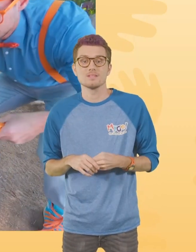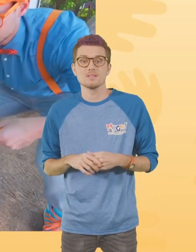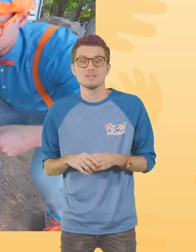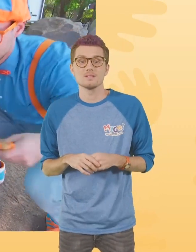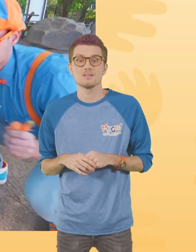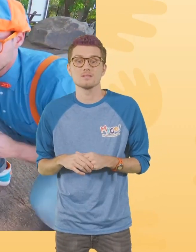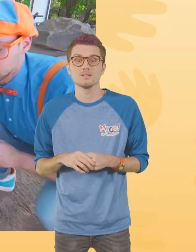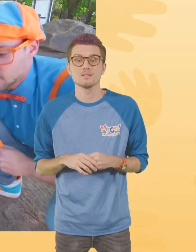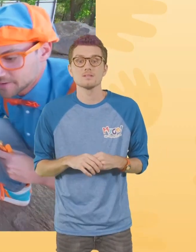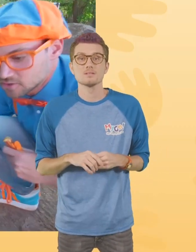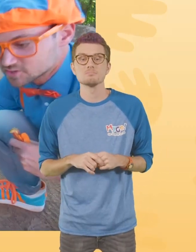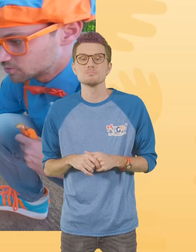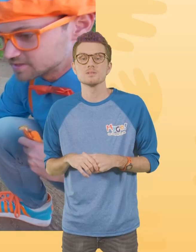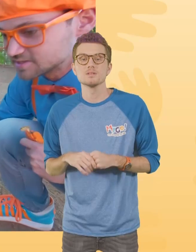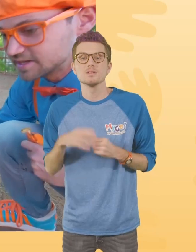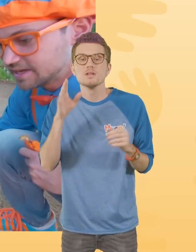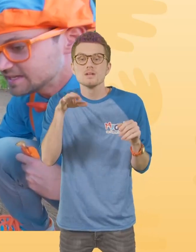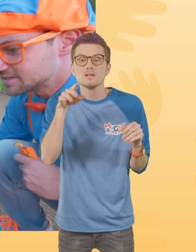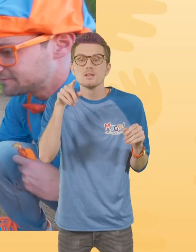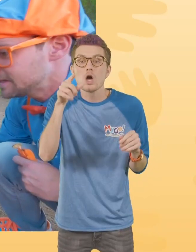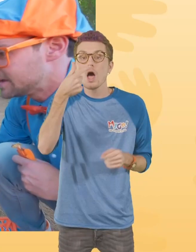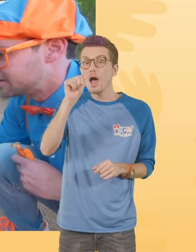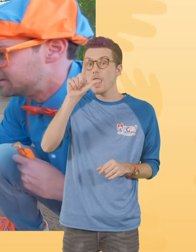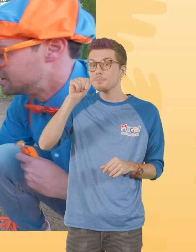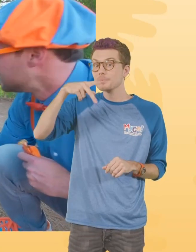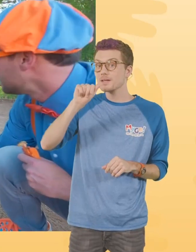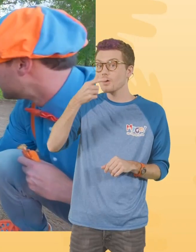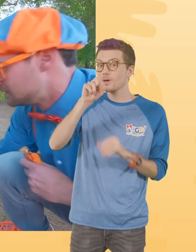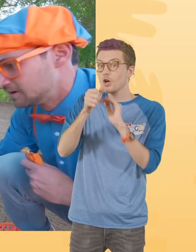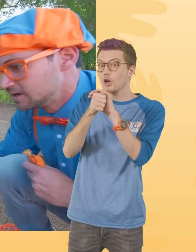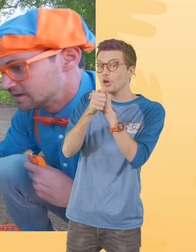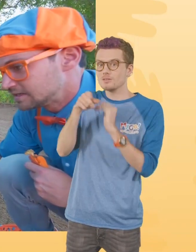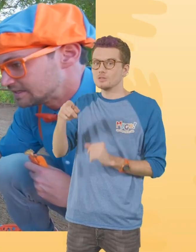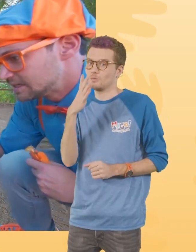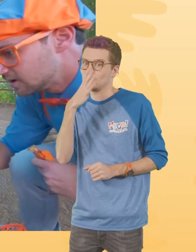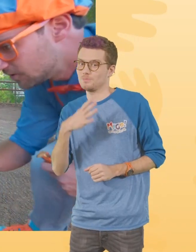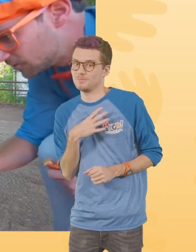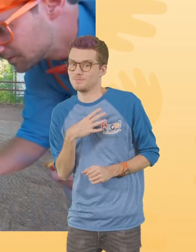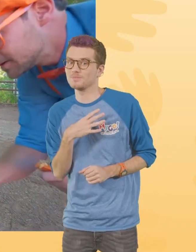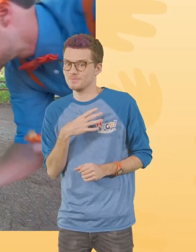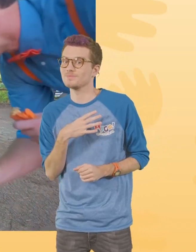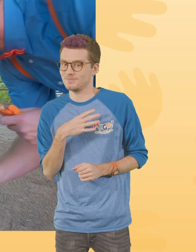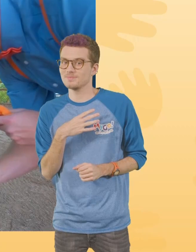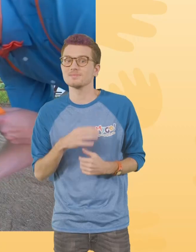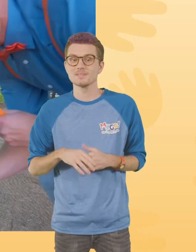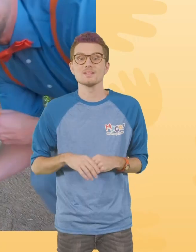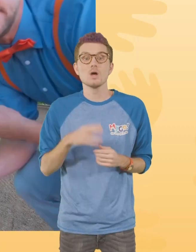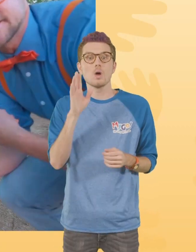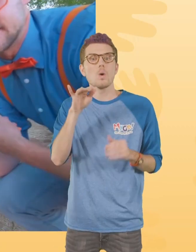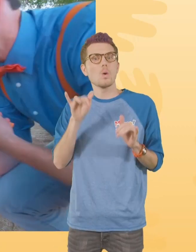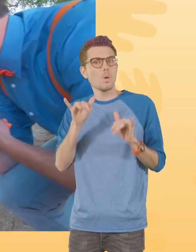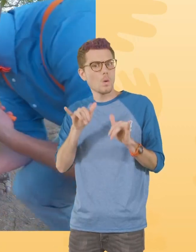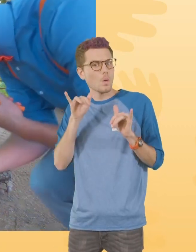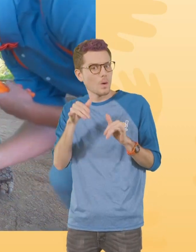This tortoise is a Galapagos tortoise, and it's a female. Oh, oh, there you go. Oh,